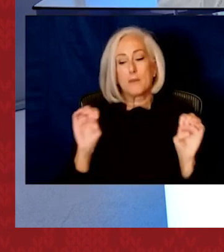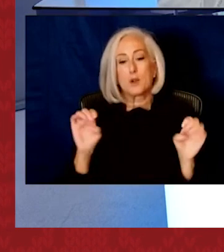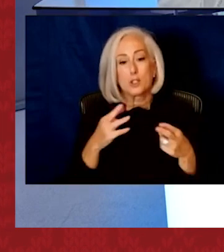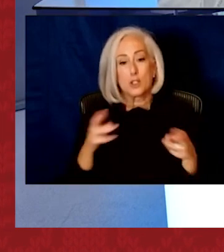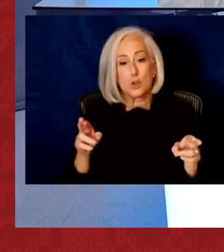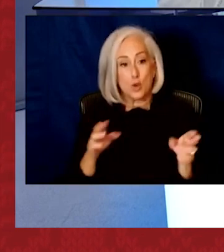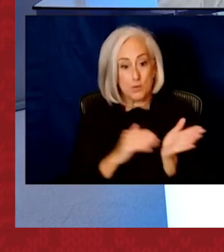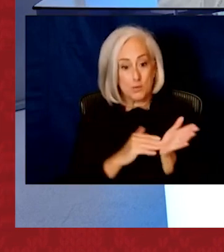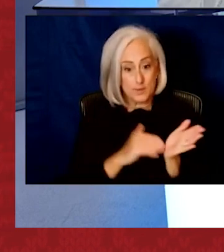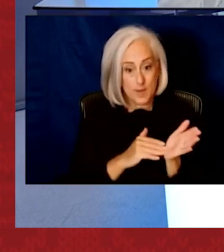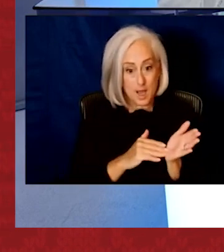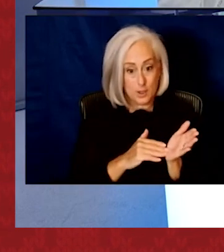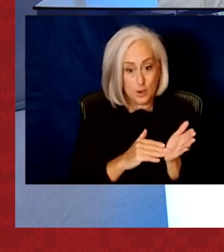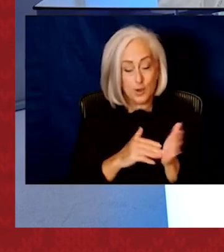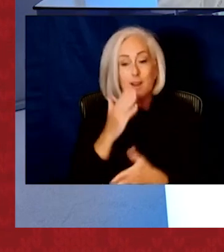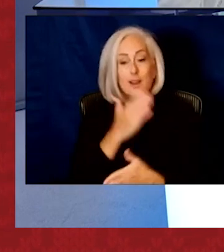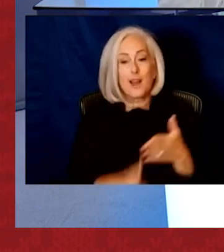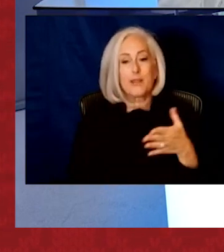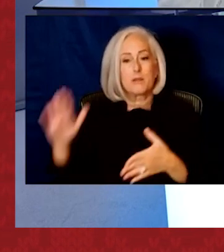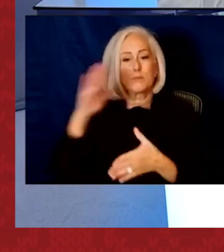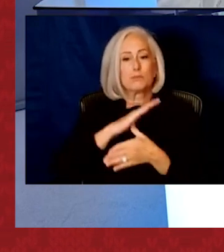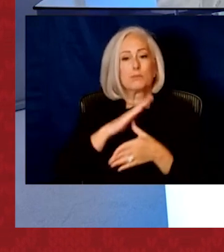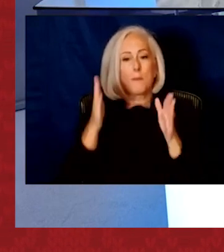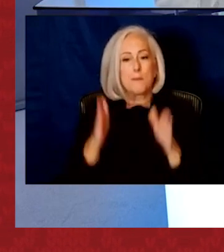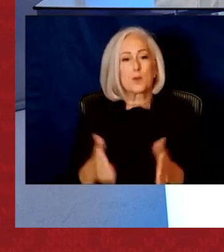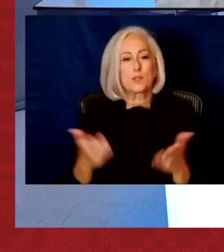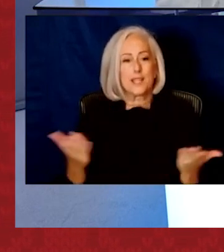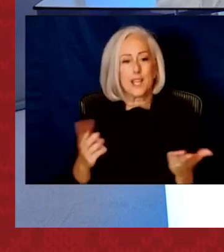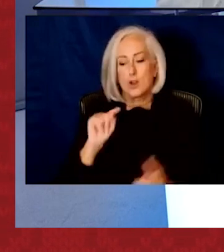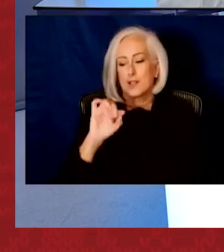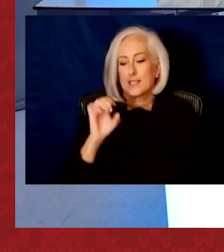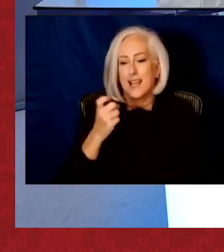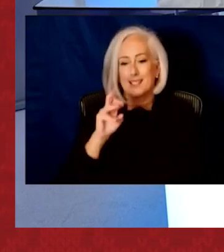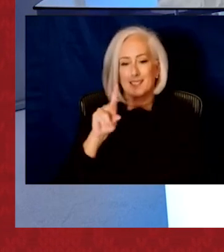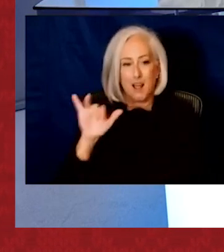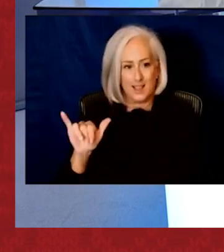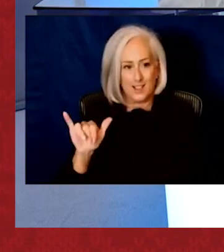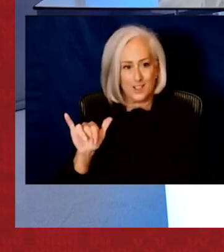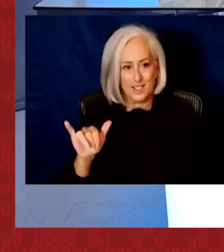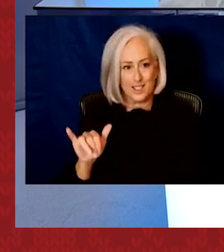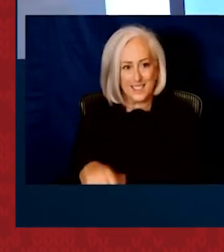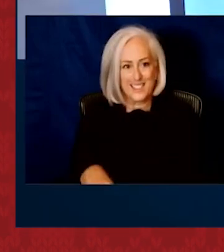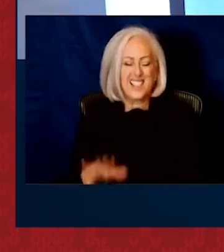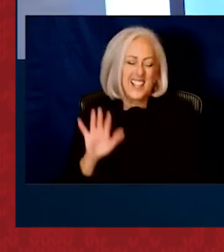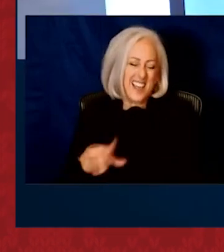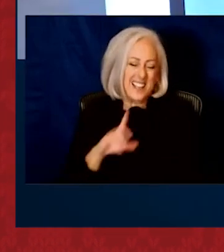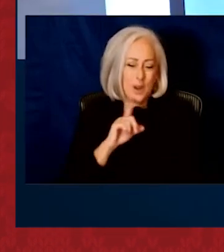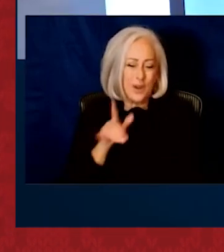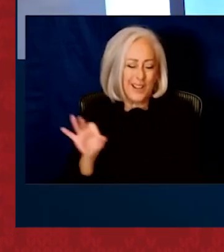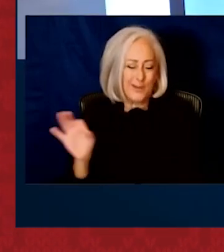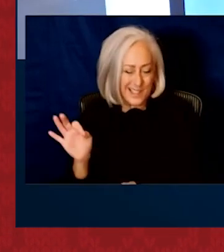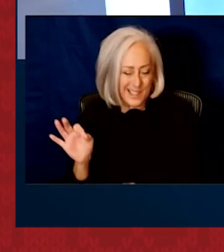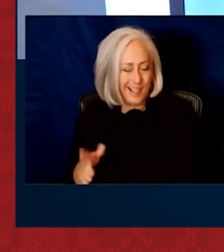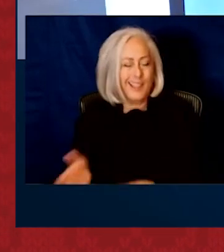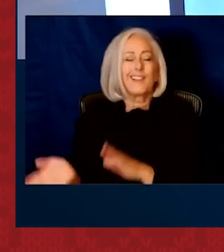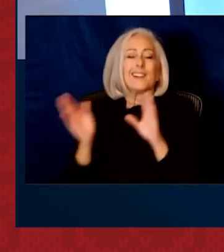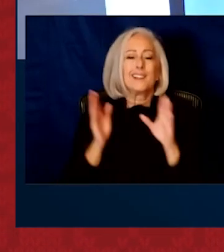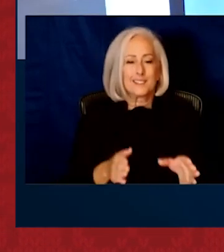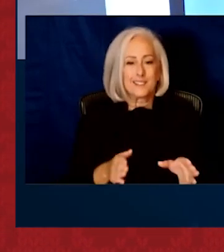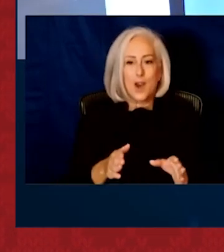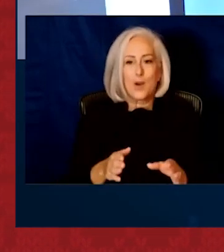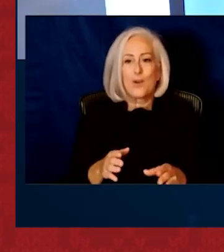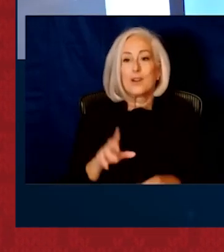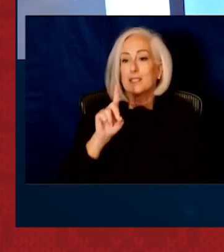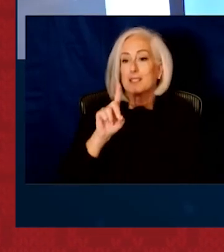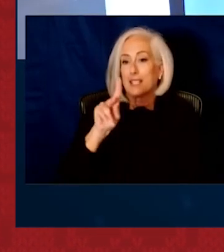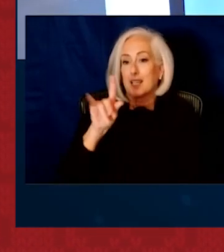the head of toxicology here at KU. We don't talk about that enough, but that's actually approximately a very big deal. Live via Zoom is Dakota Johnston, who has been bitten by a